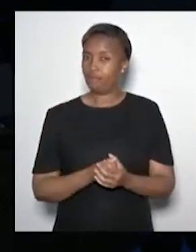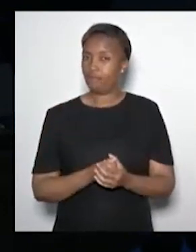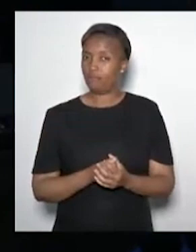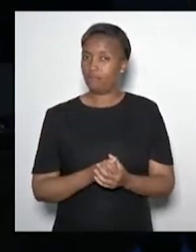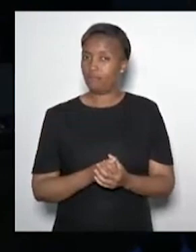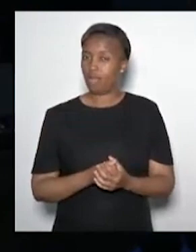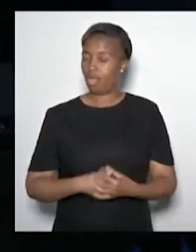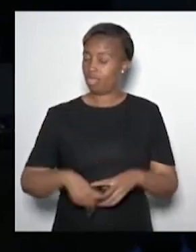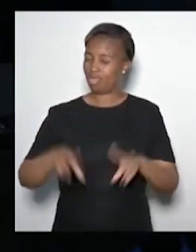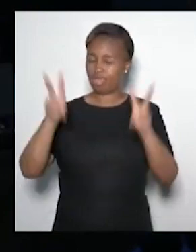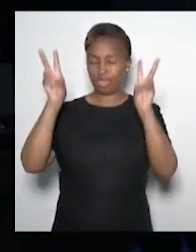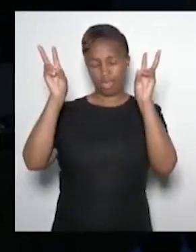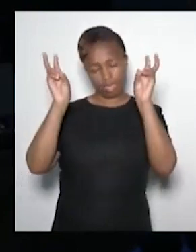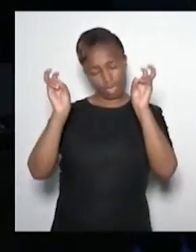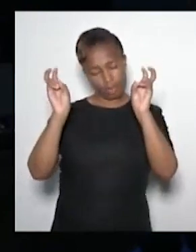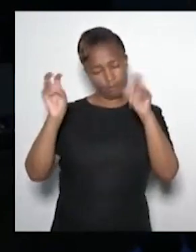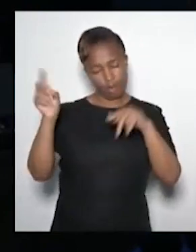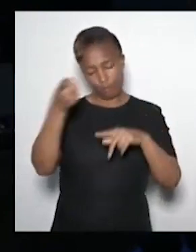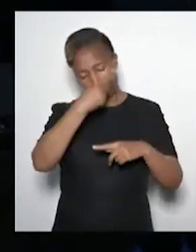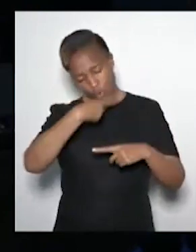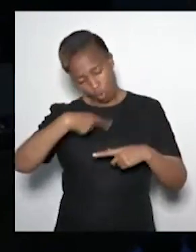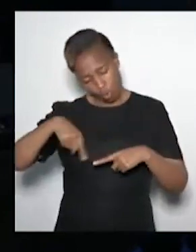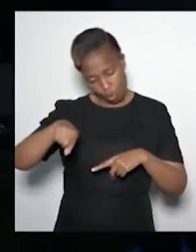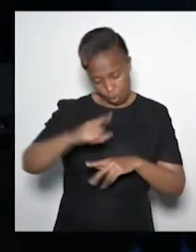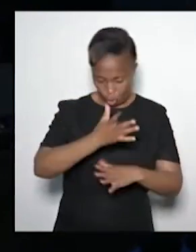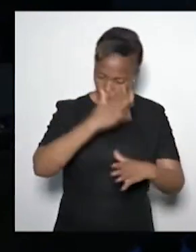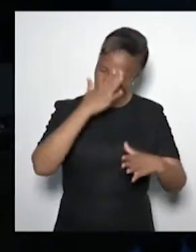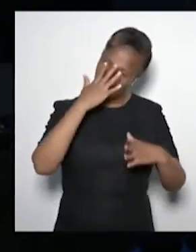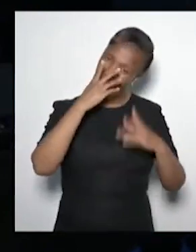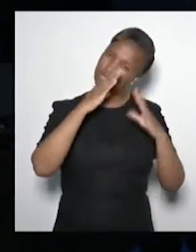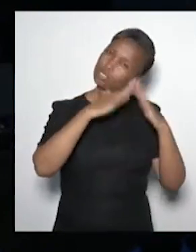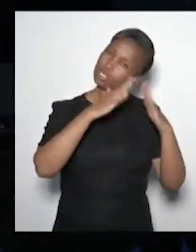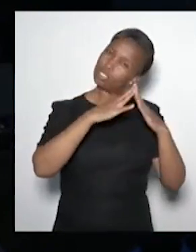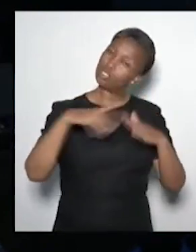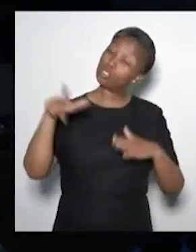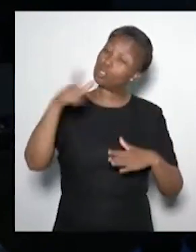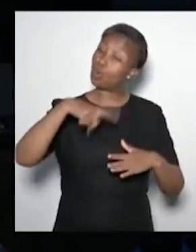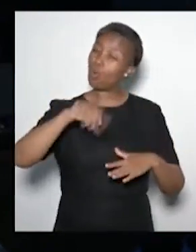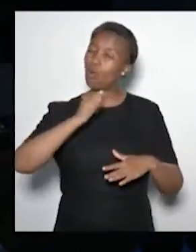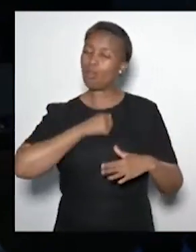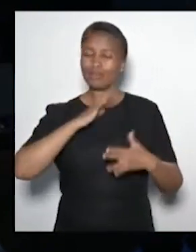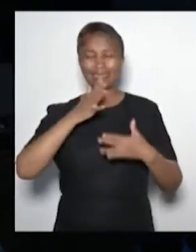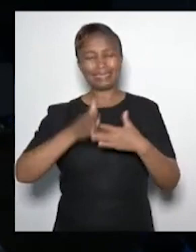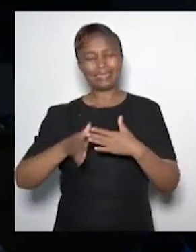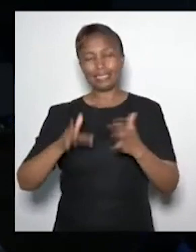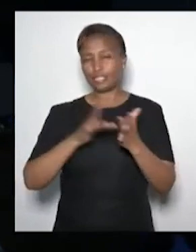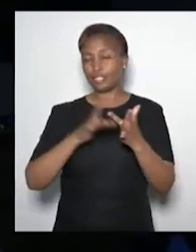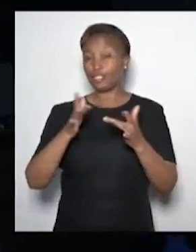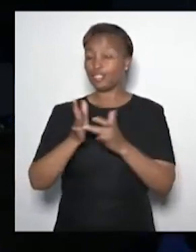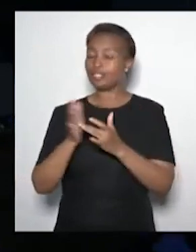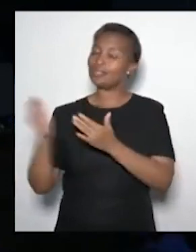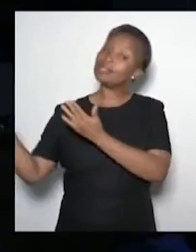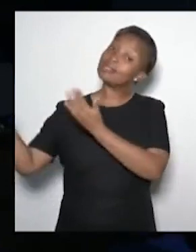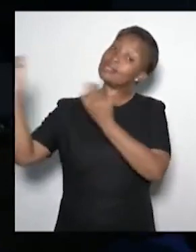theme for all our local churches until Jesus comes.